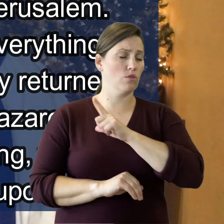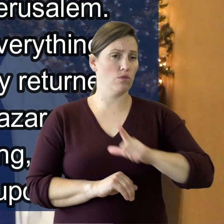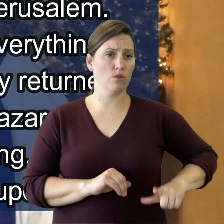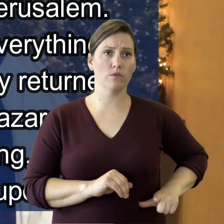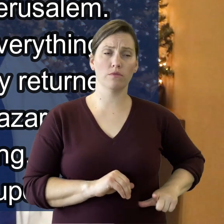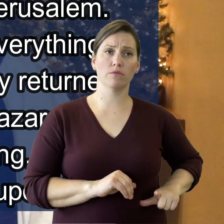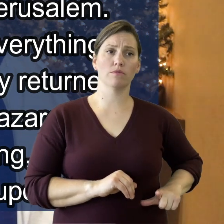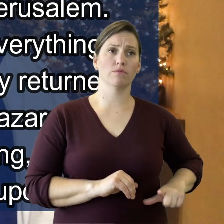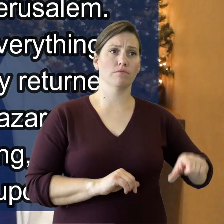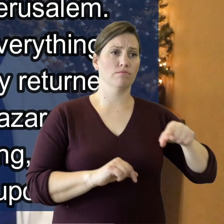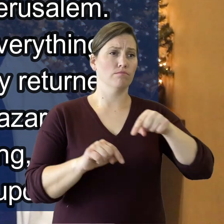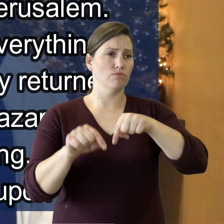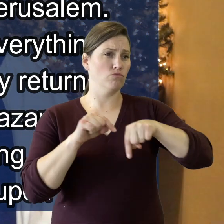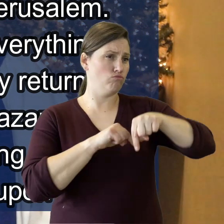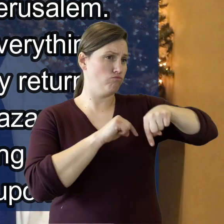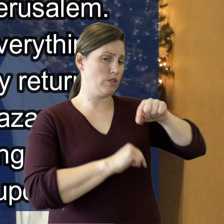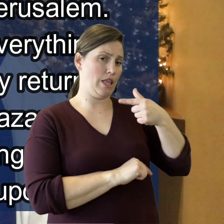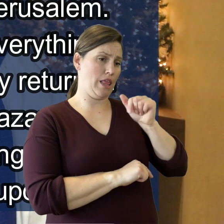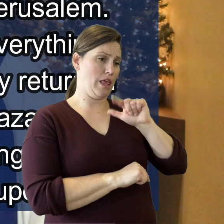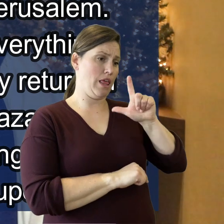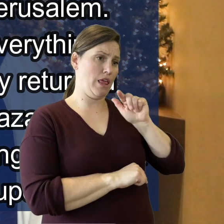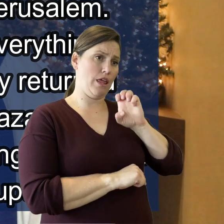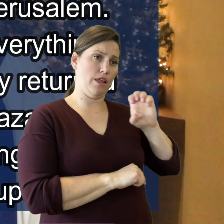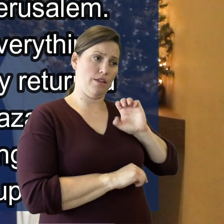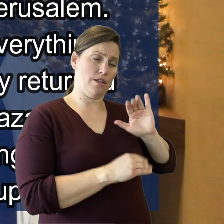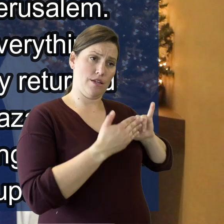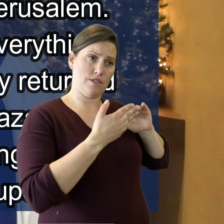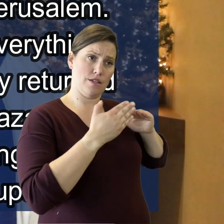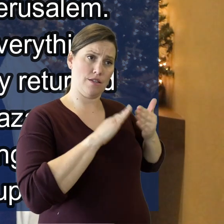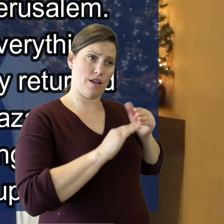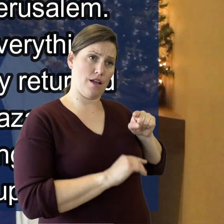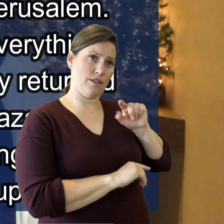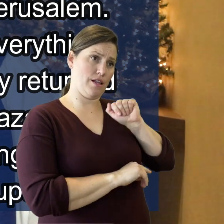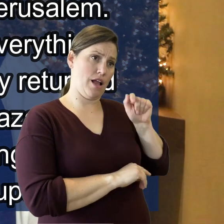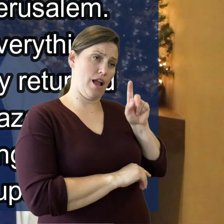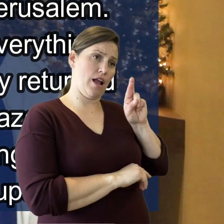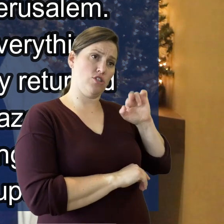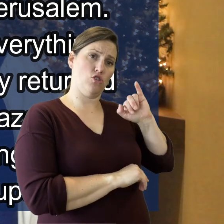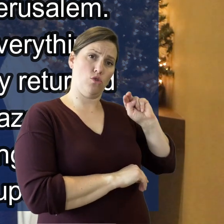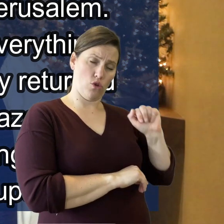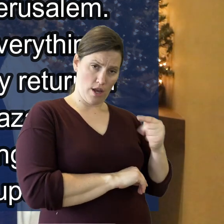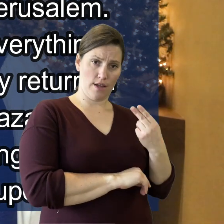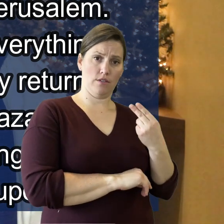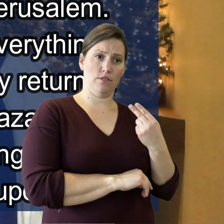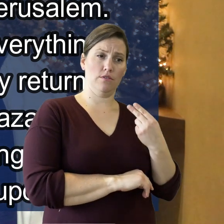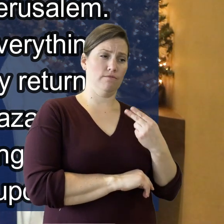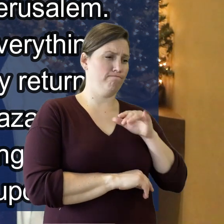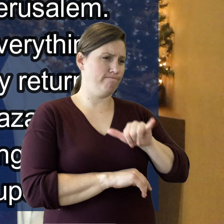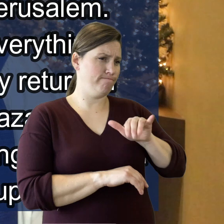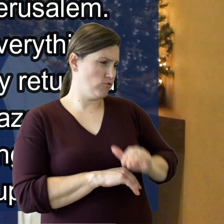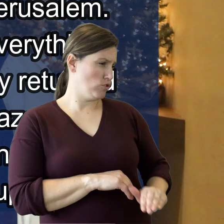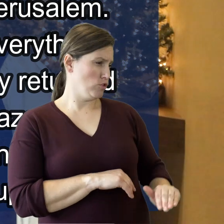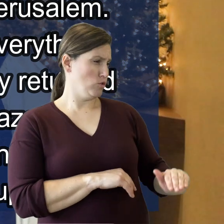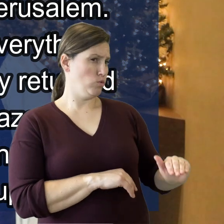Lord, they returned to Galilee, to their own town of Nazareth. And the child grew and